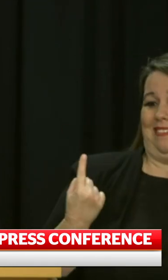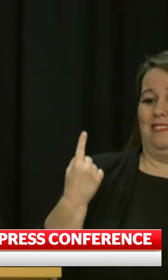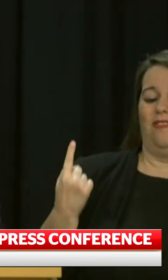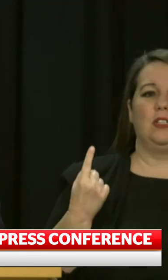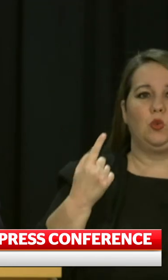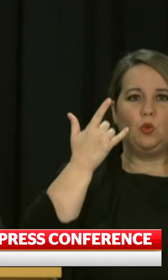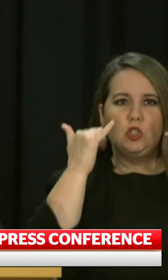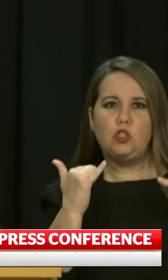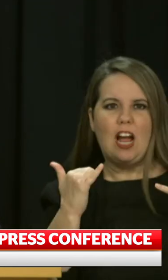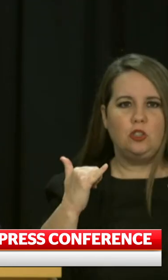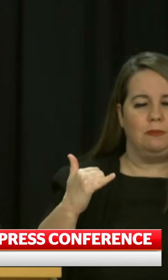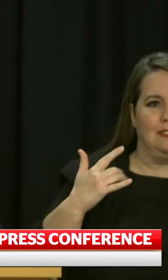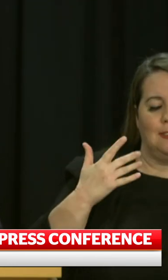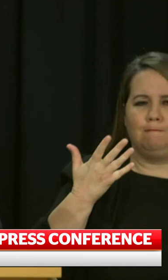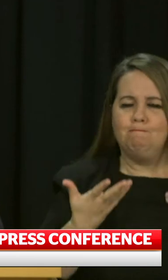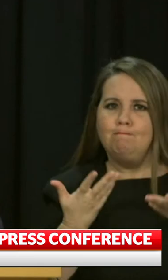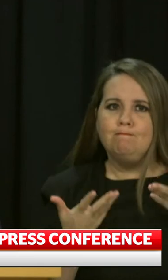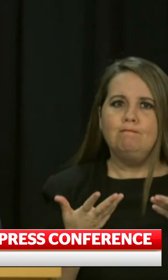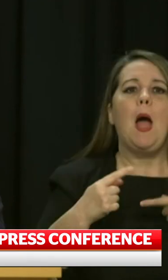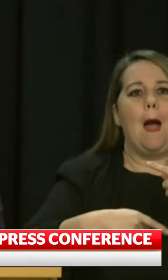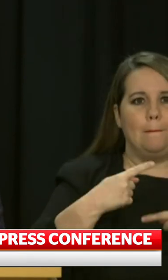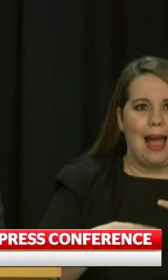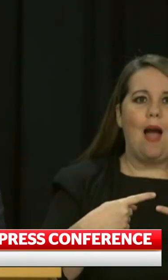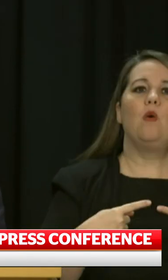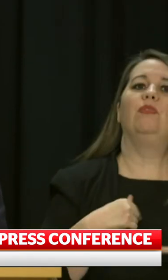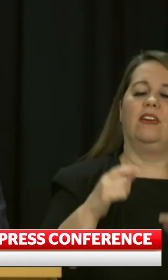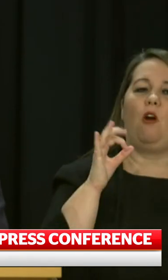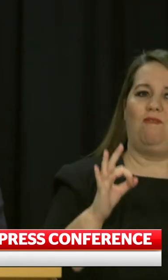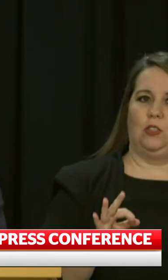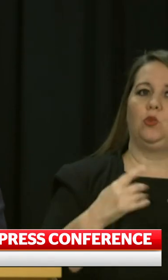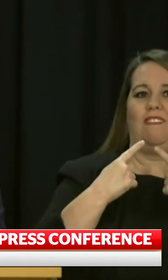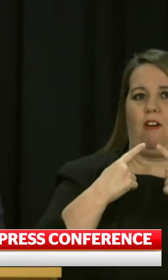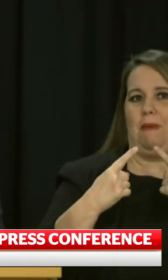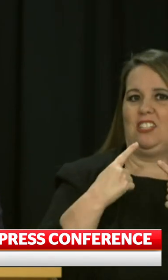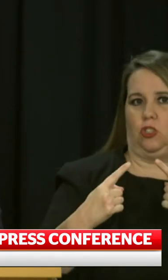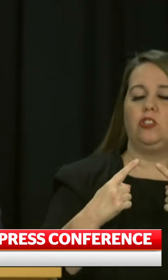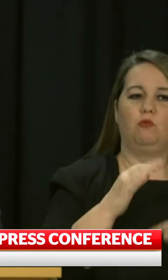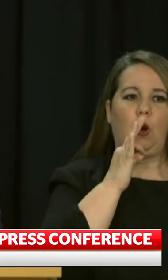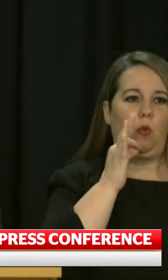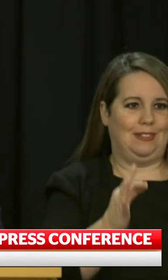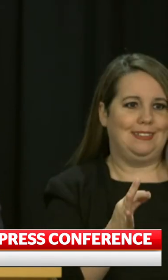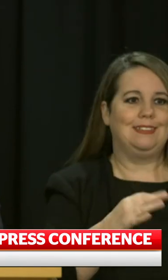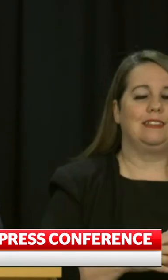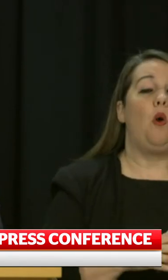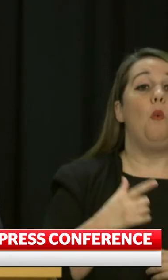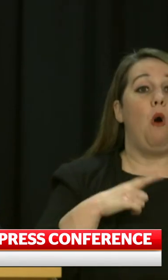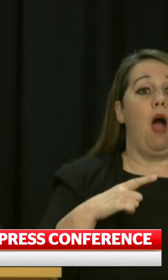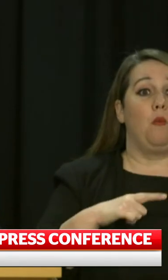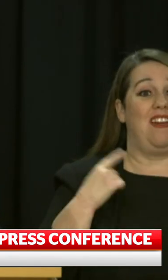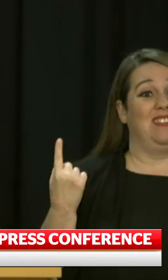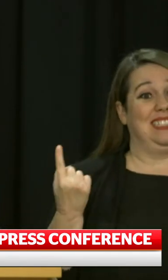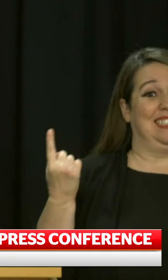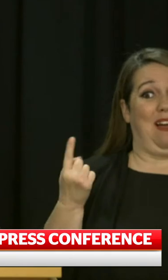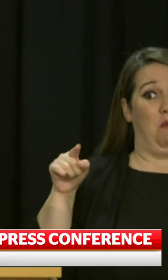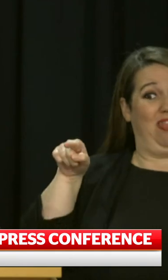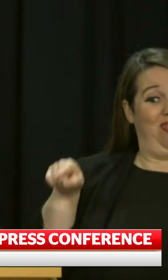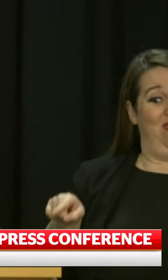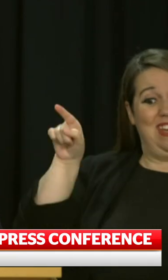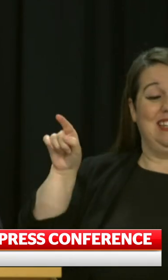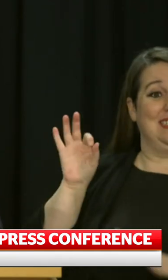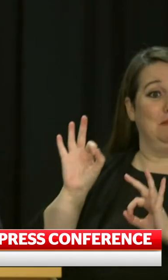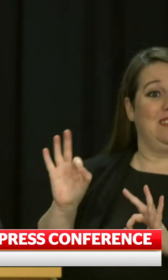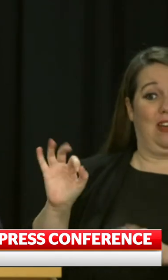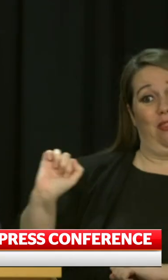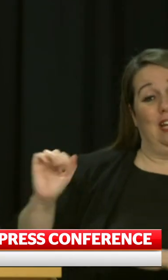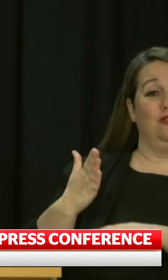Act requests. One of the reasons that we've got someone independent to cast an eye over those judgments is to make sure that the public interest is being,